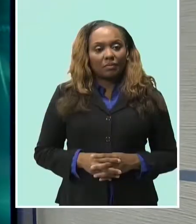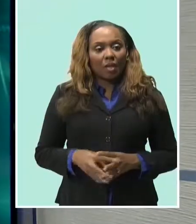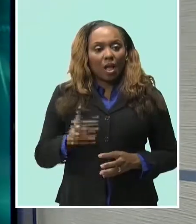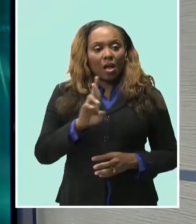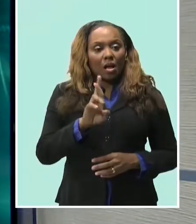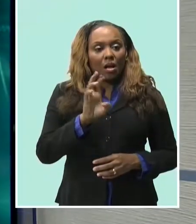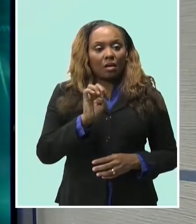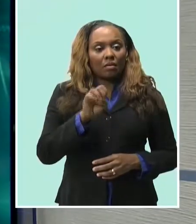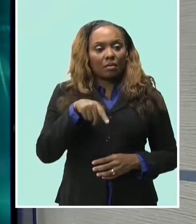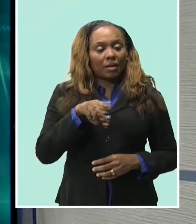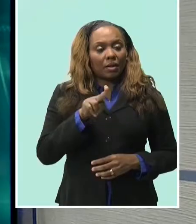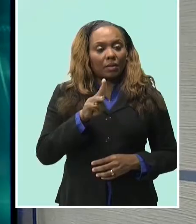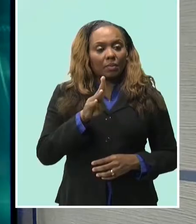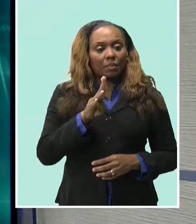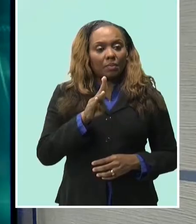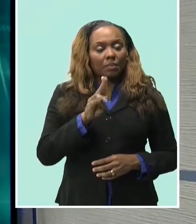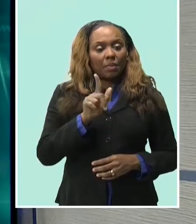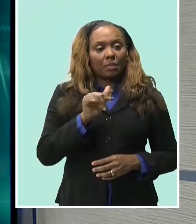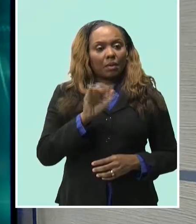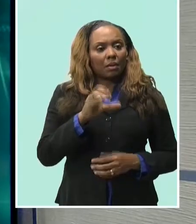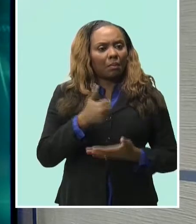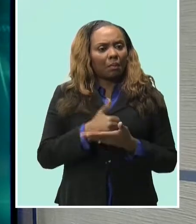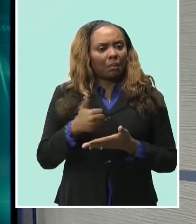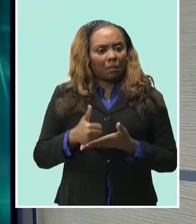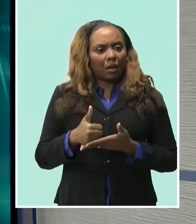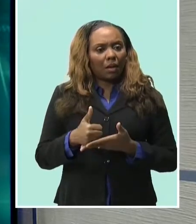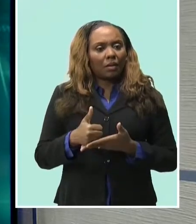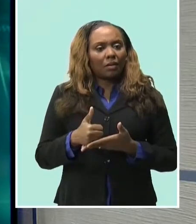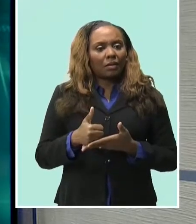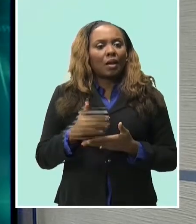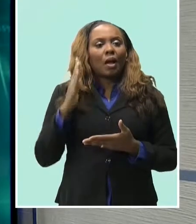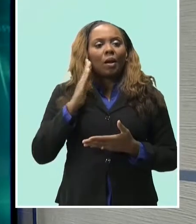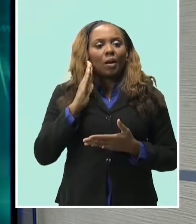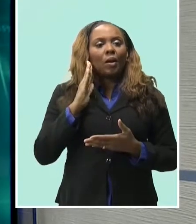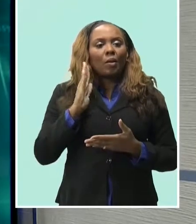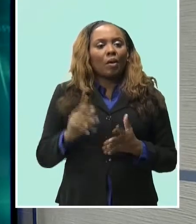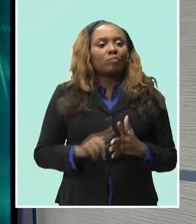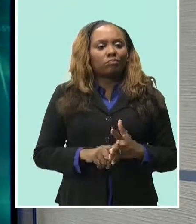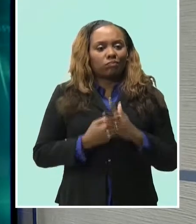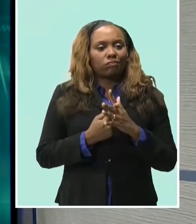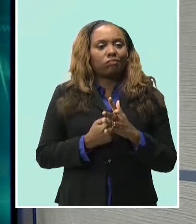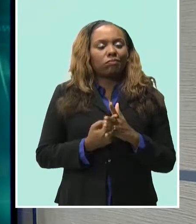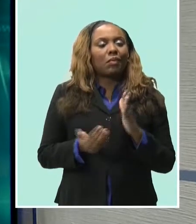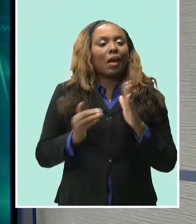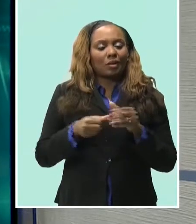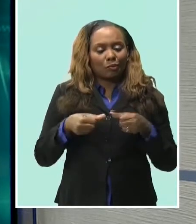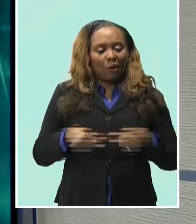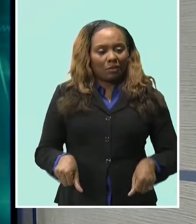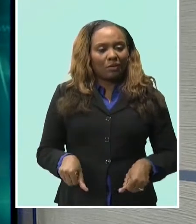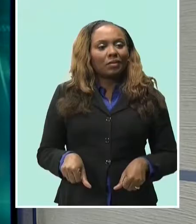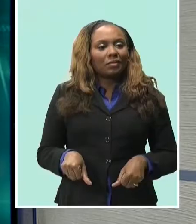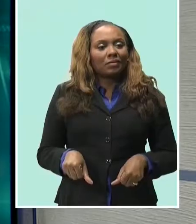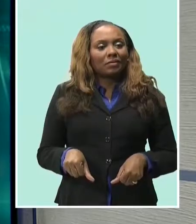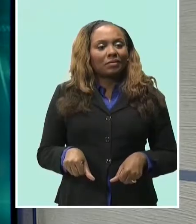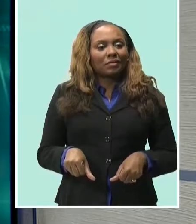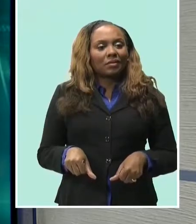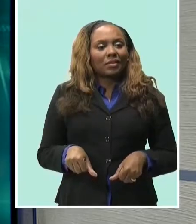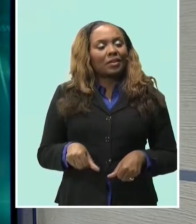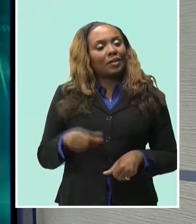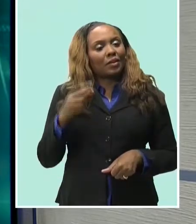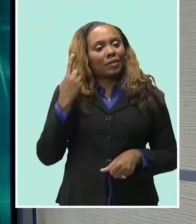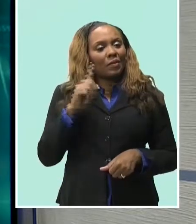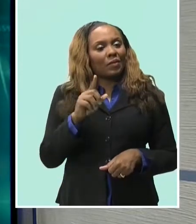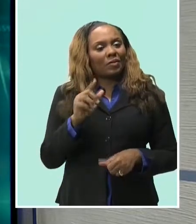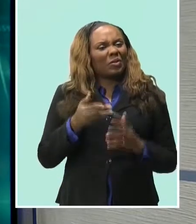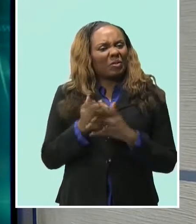Republic Bank Barbados has announced that it has resumed ATM deposit services at 4 of its ATMs. Those include Bridgetown,